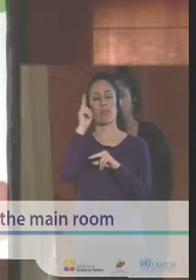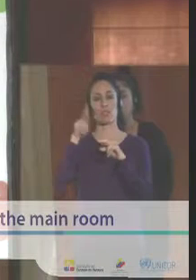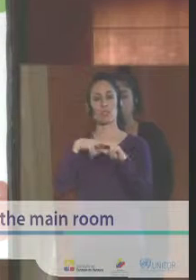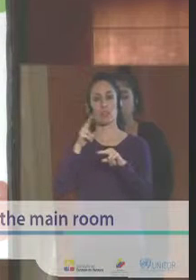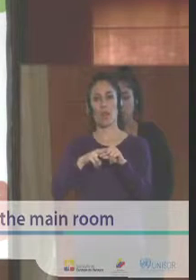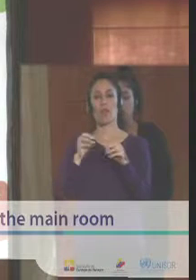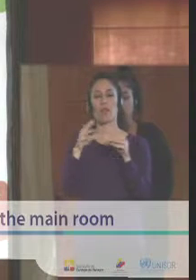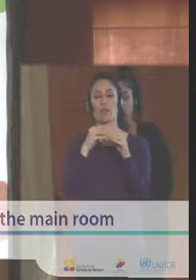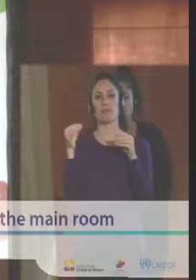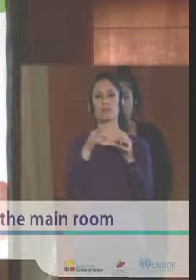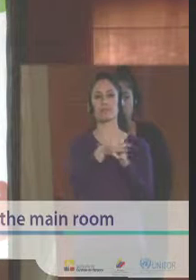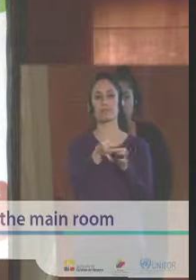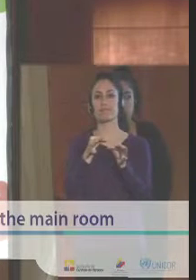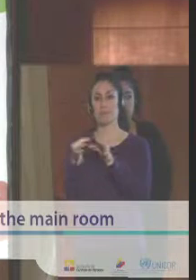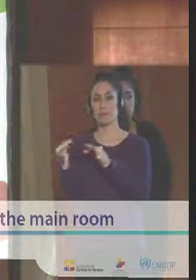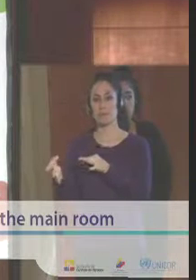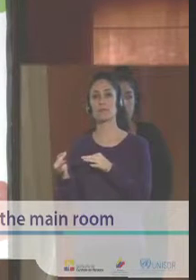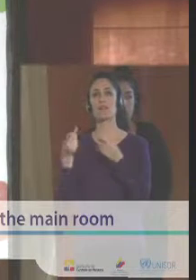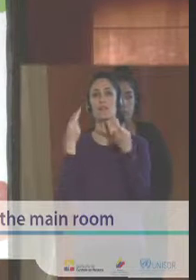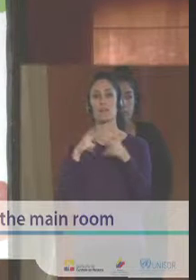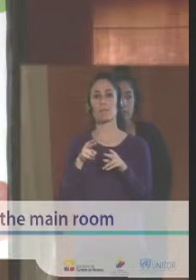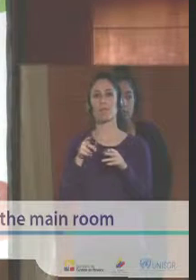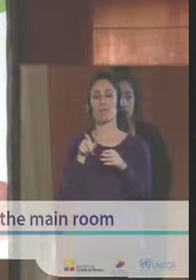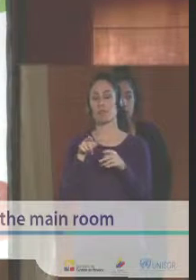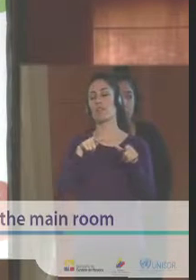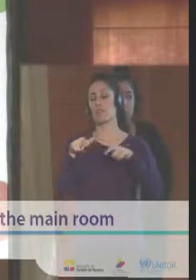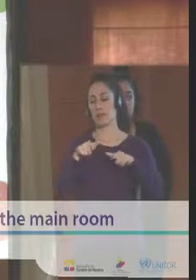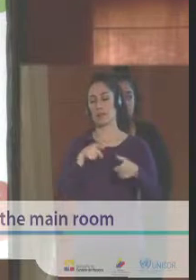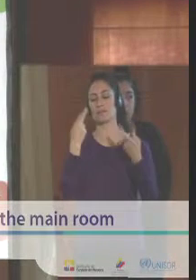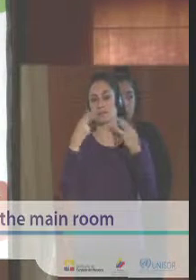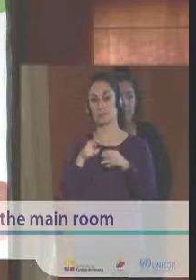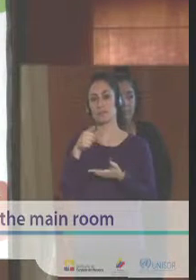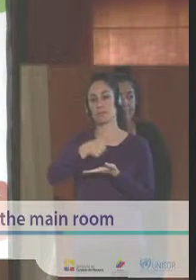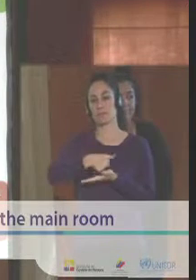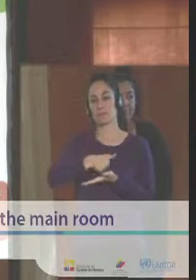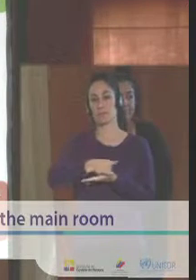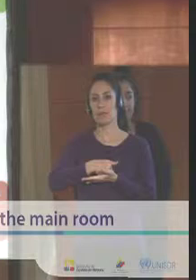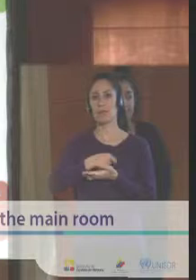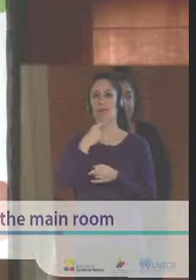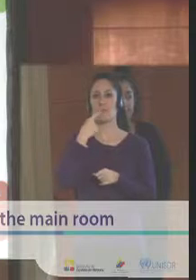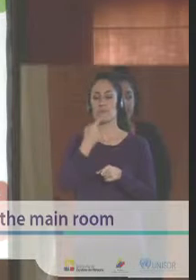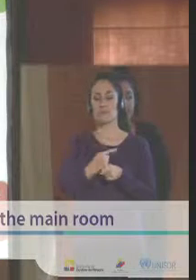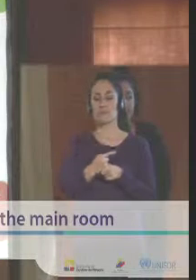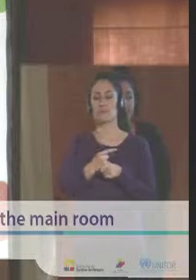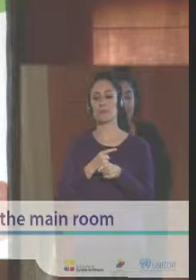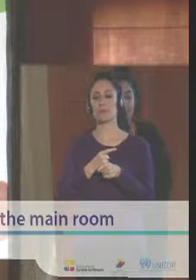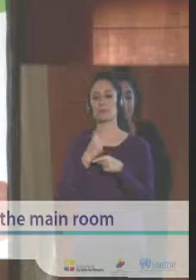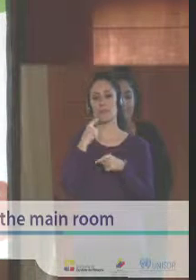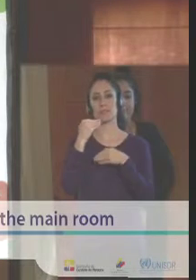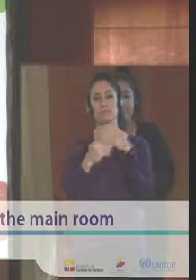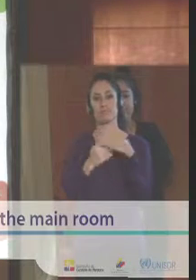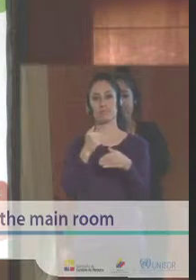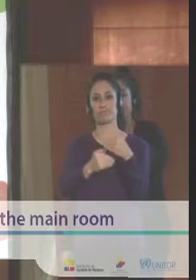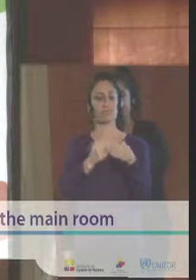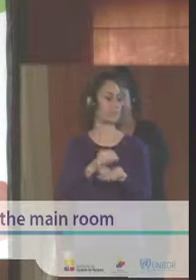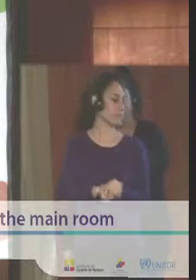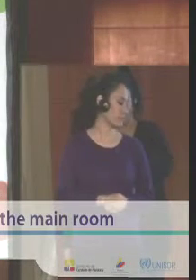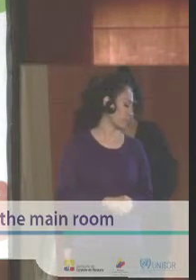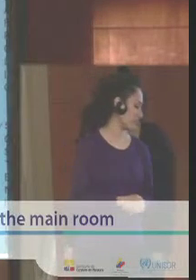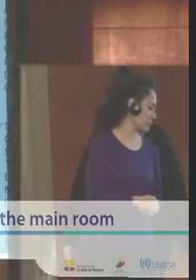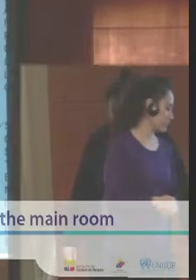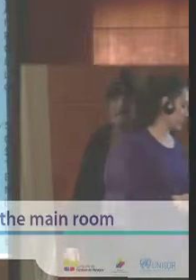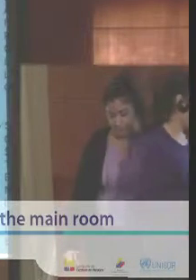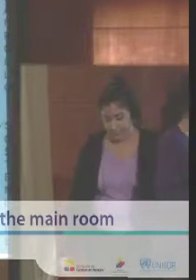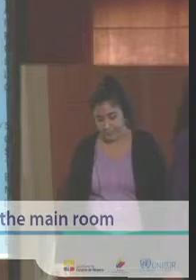sectorial levels, and national level, locally and regionally, and so on.